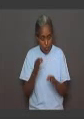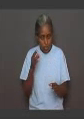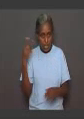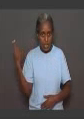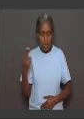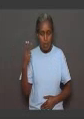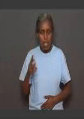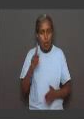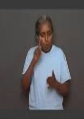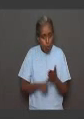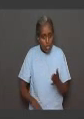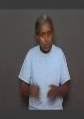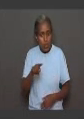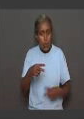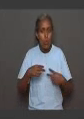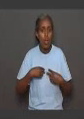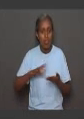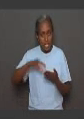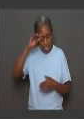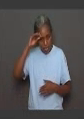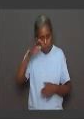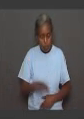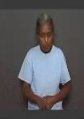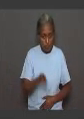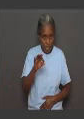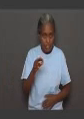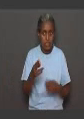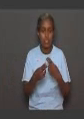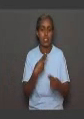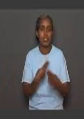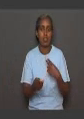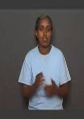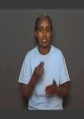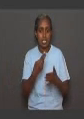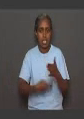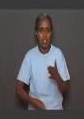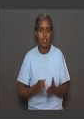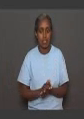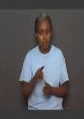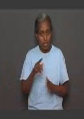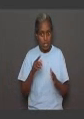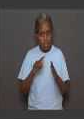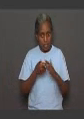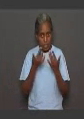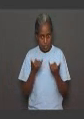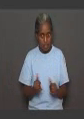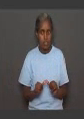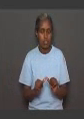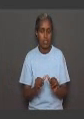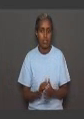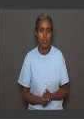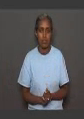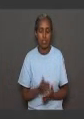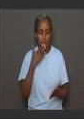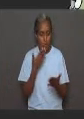apply what you have learned to find the result. You can get started right away. Good